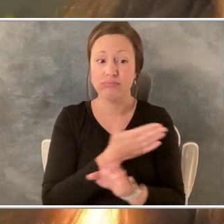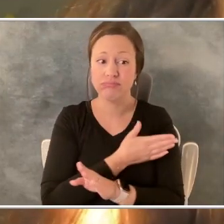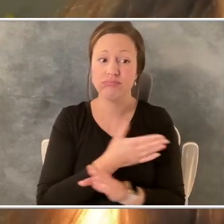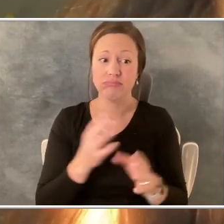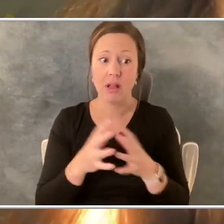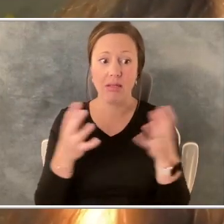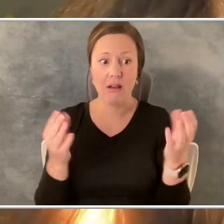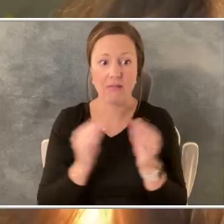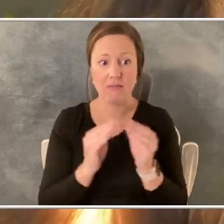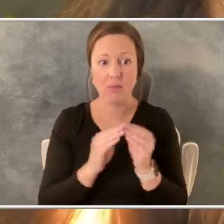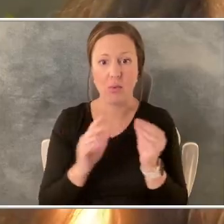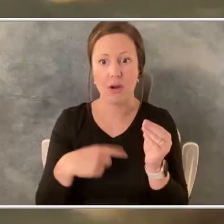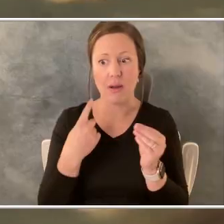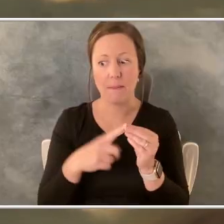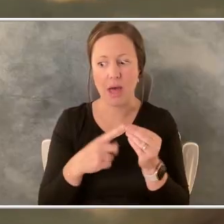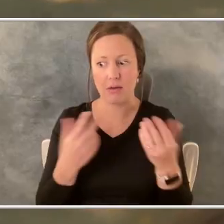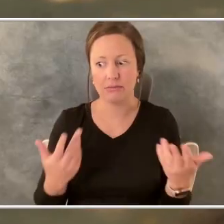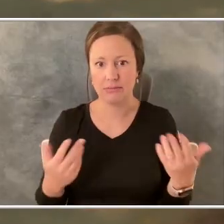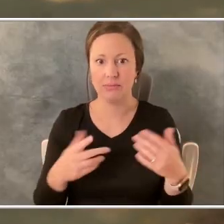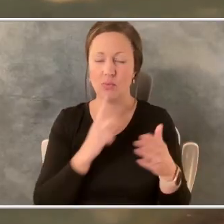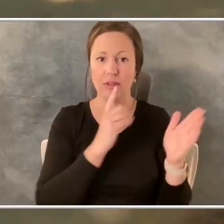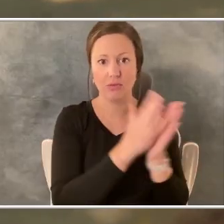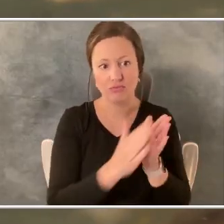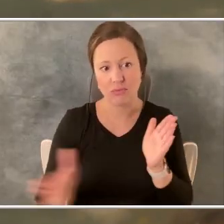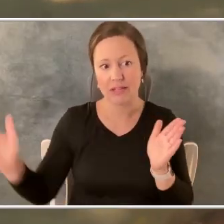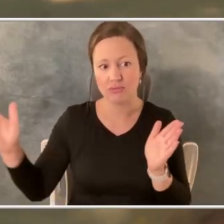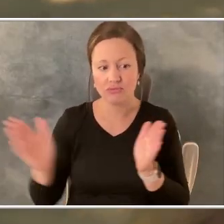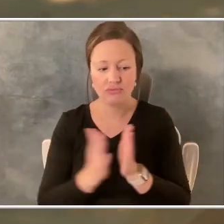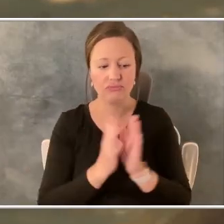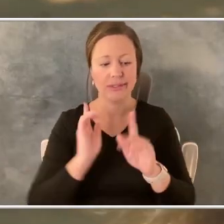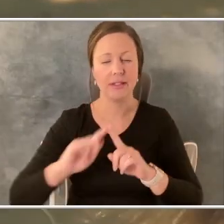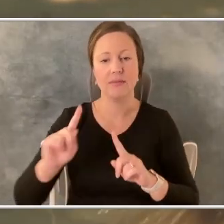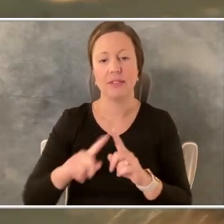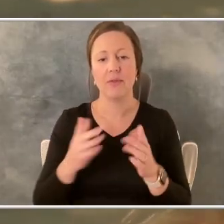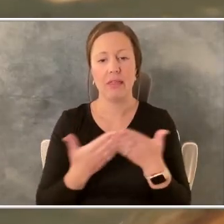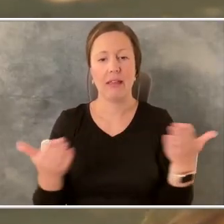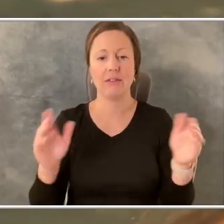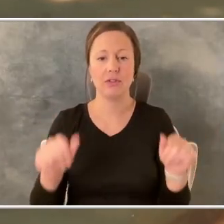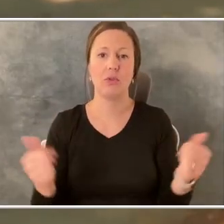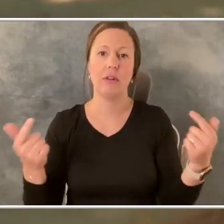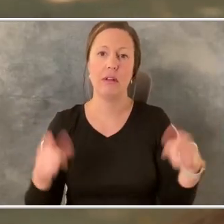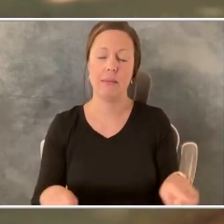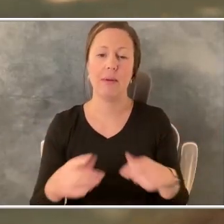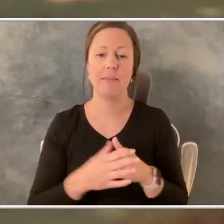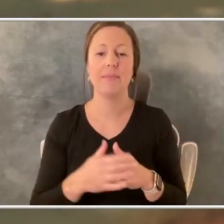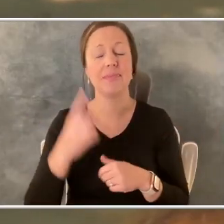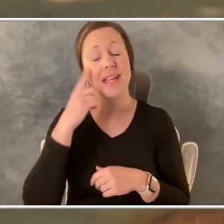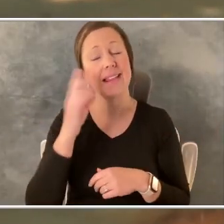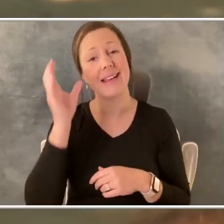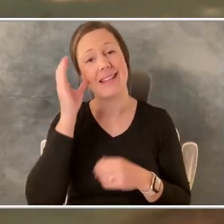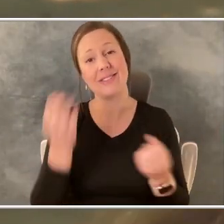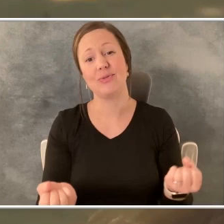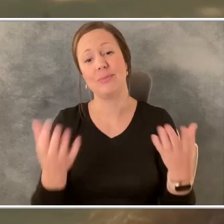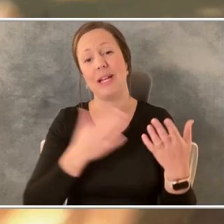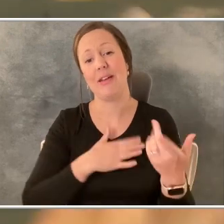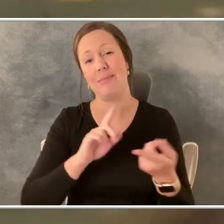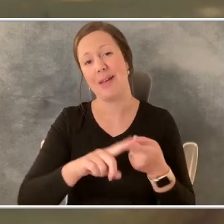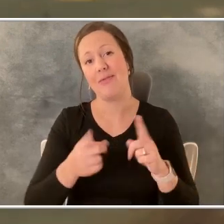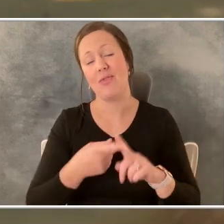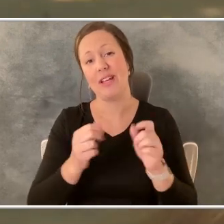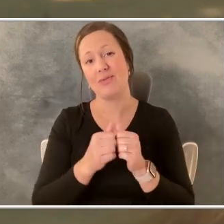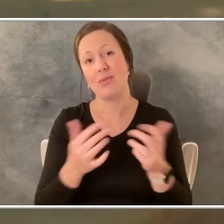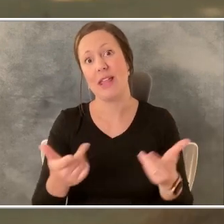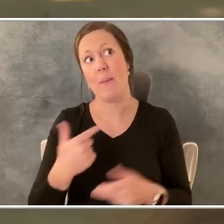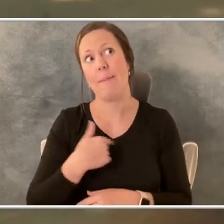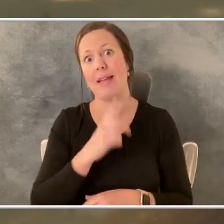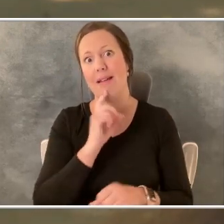about just the range of things. I just think that I listened to too many of my girlfriends without me just kind of really like tuning